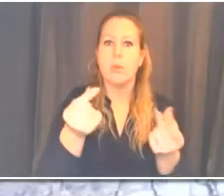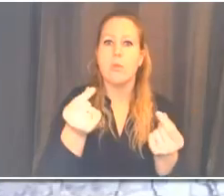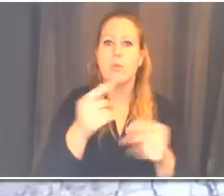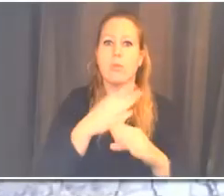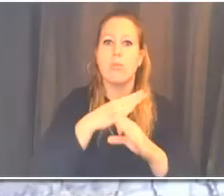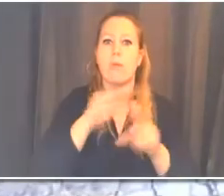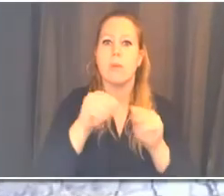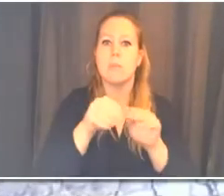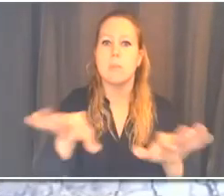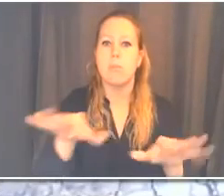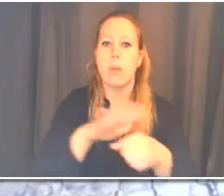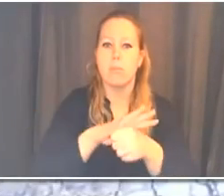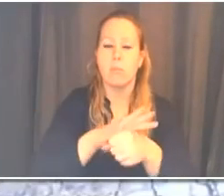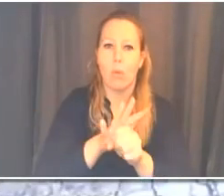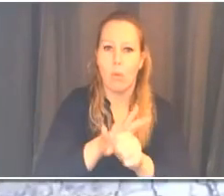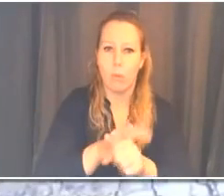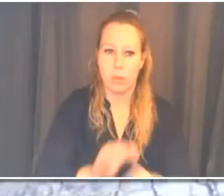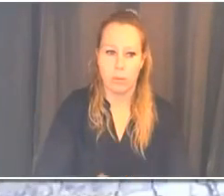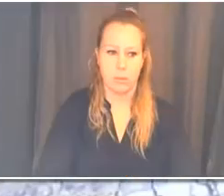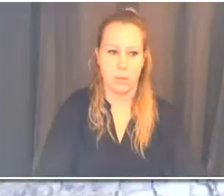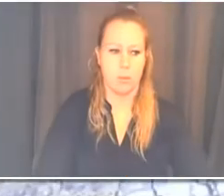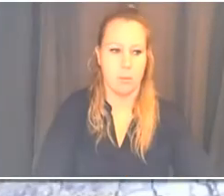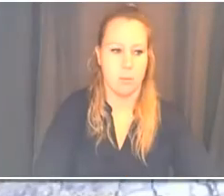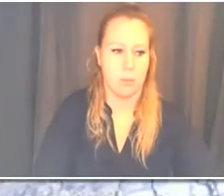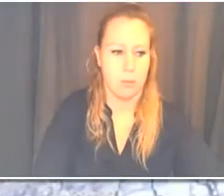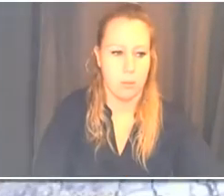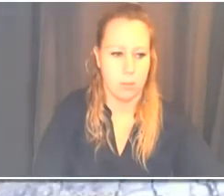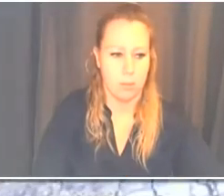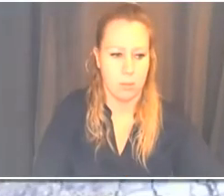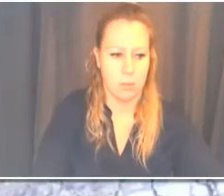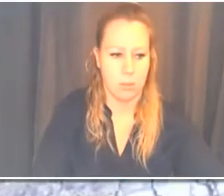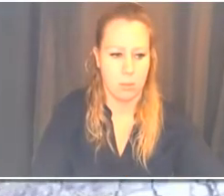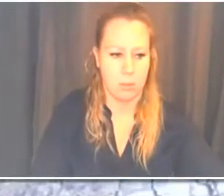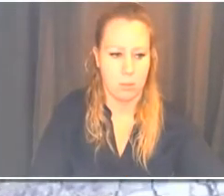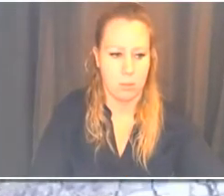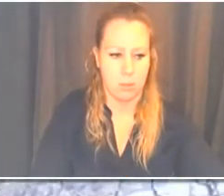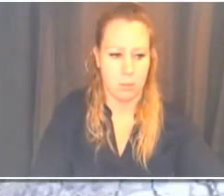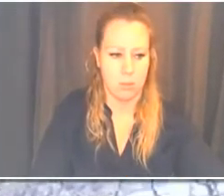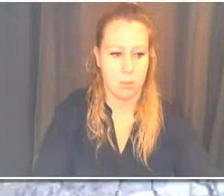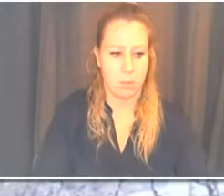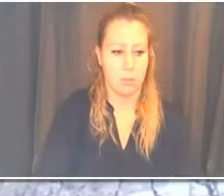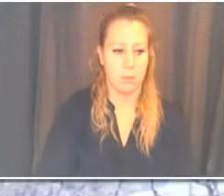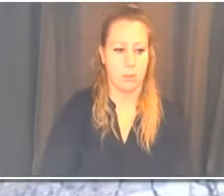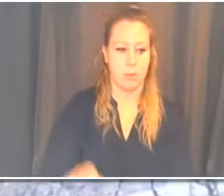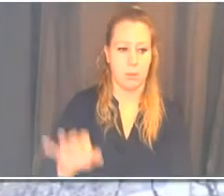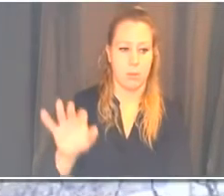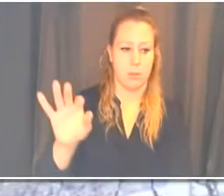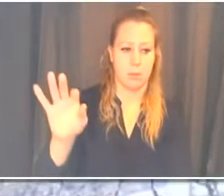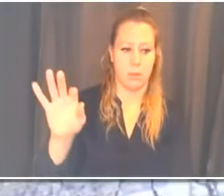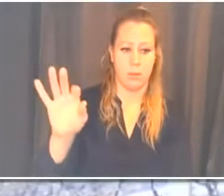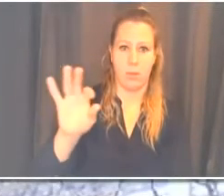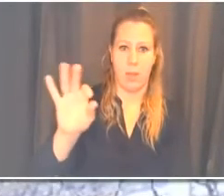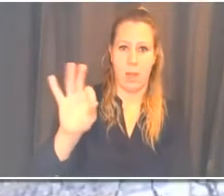is call the number there right now we're temporarily closed due to covid but they can call and get that that service and the